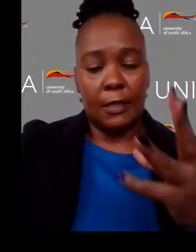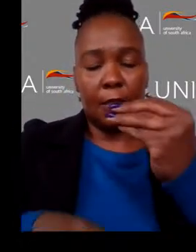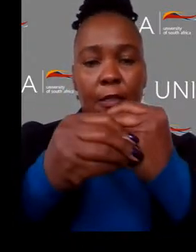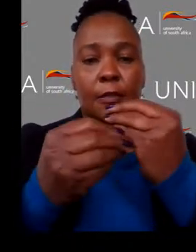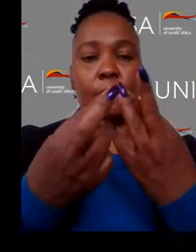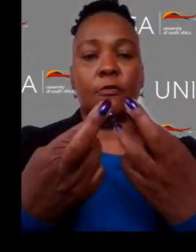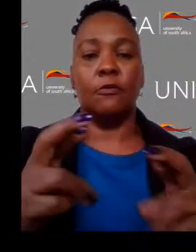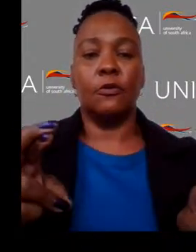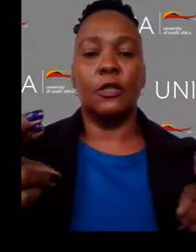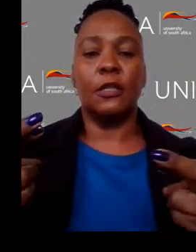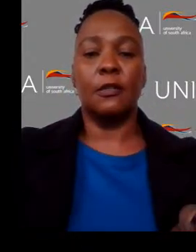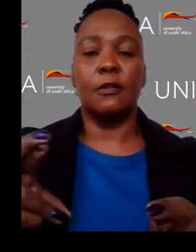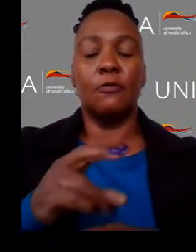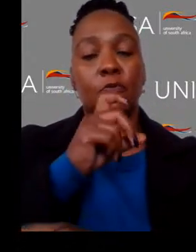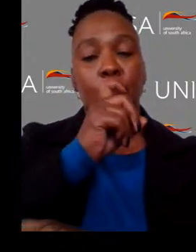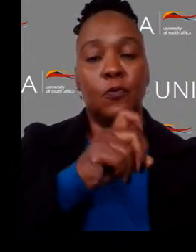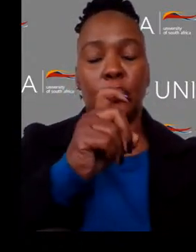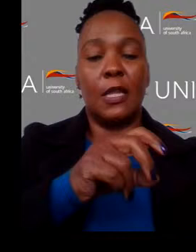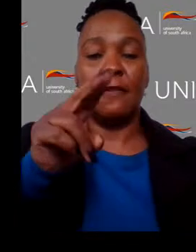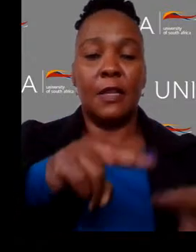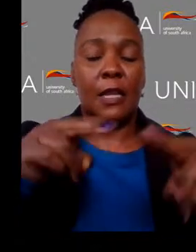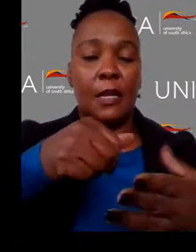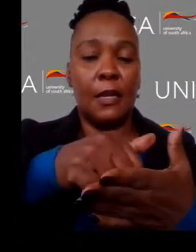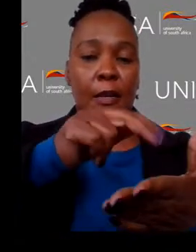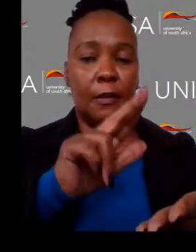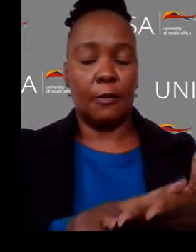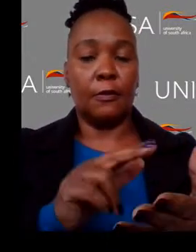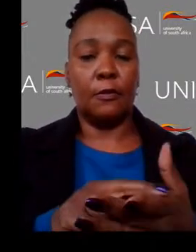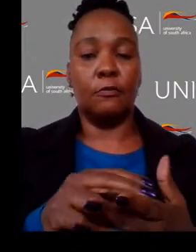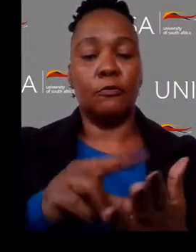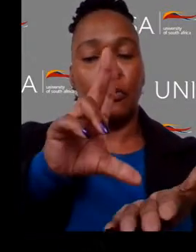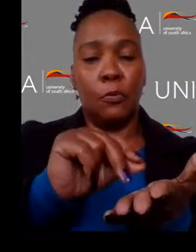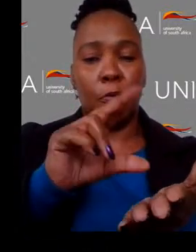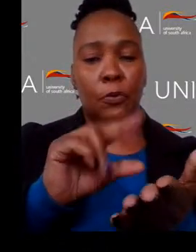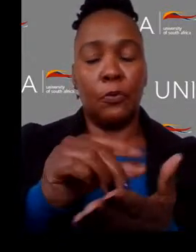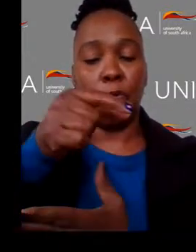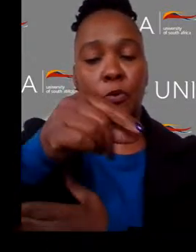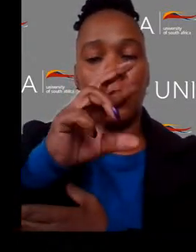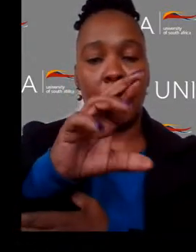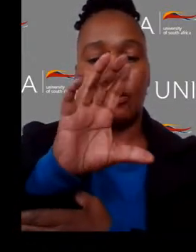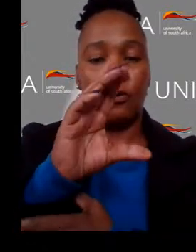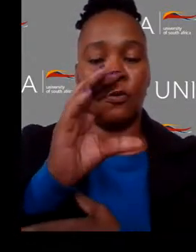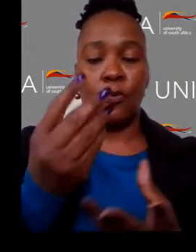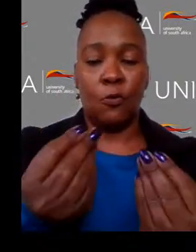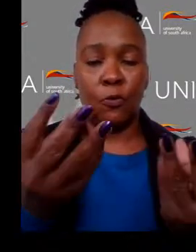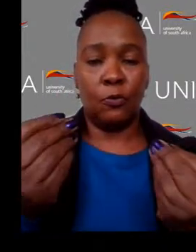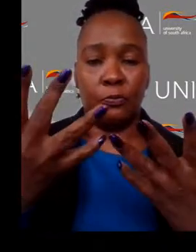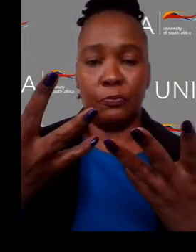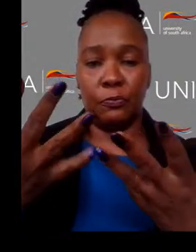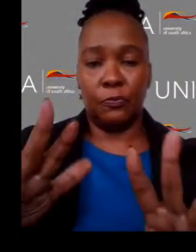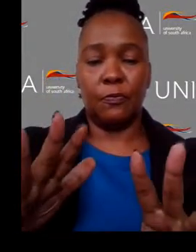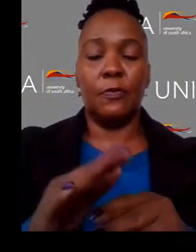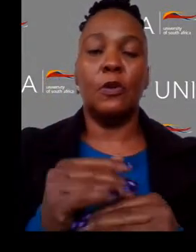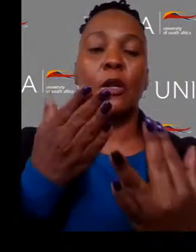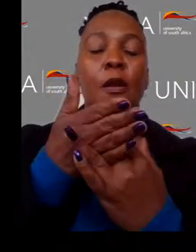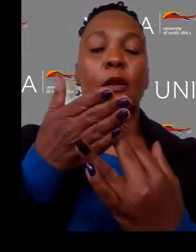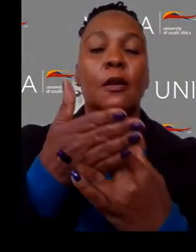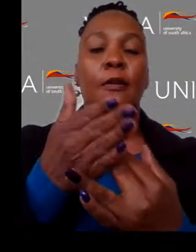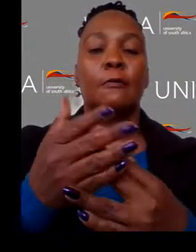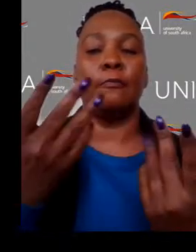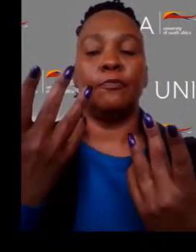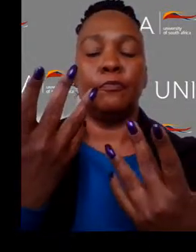if you, for instance, going to be using the Invigilator app, you can already download the QR code for it, but obviously you won't have access to the